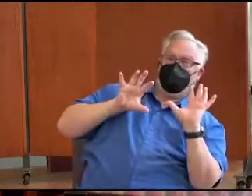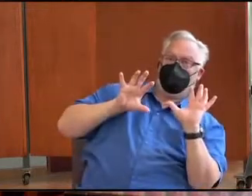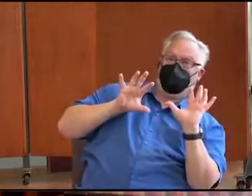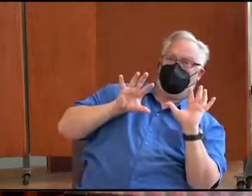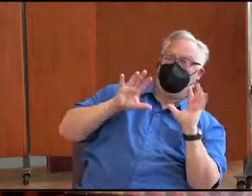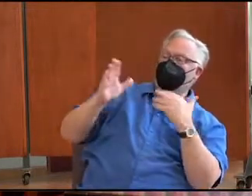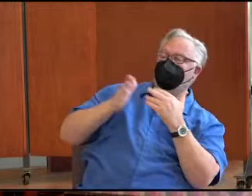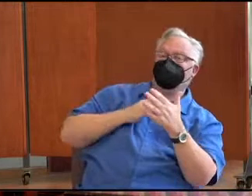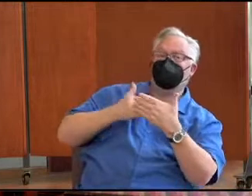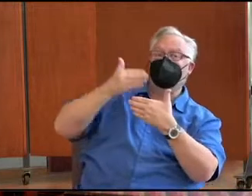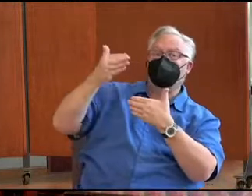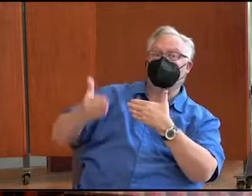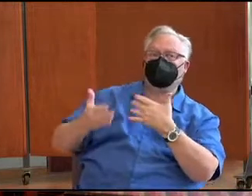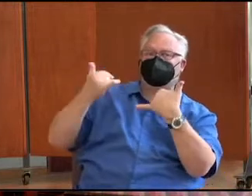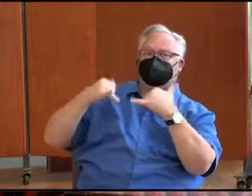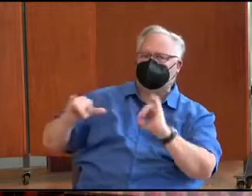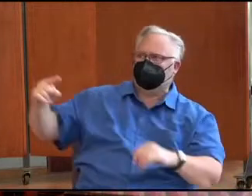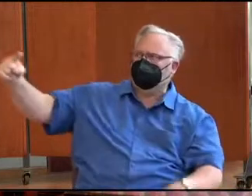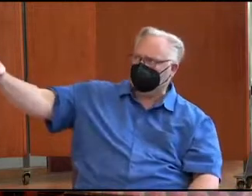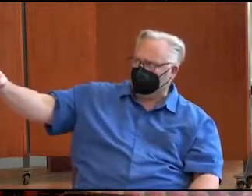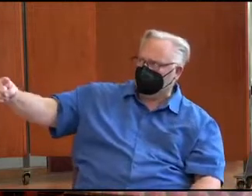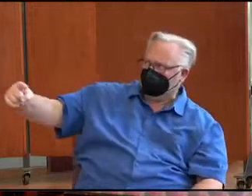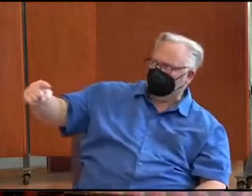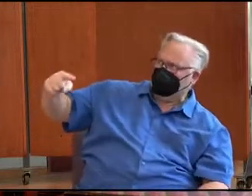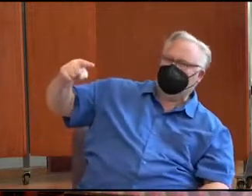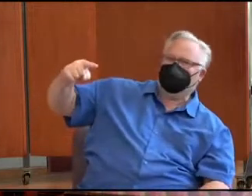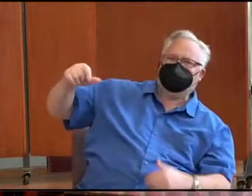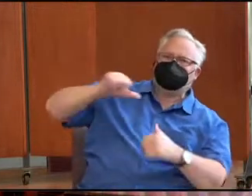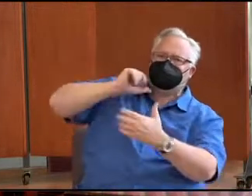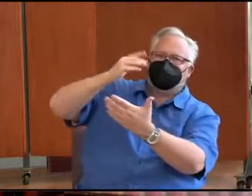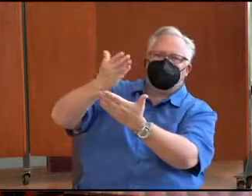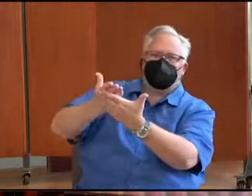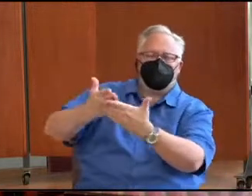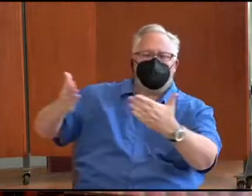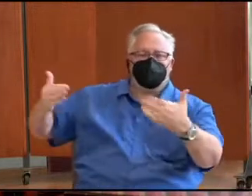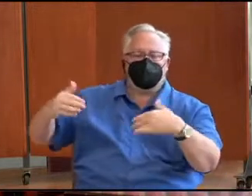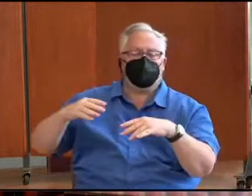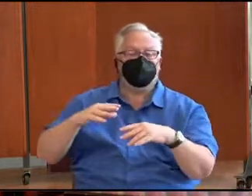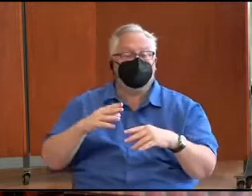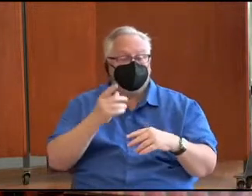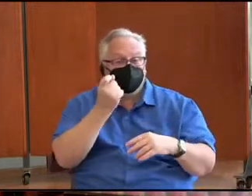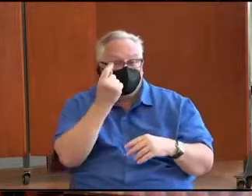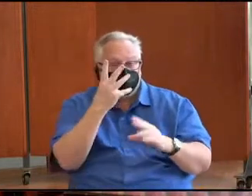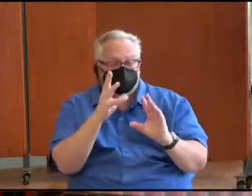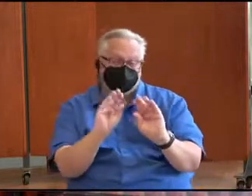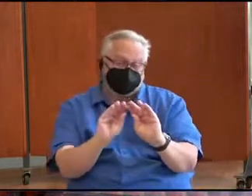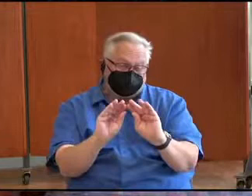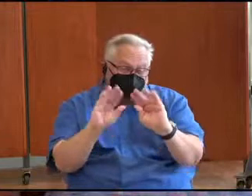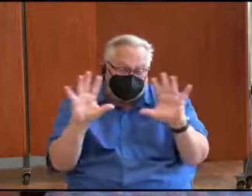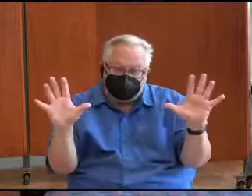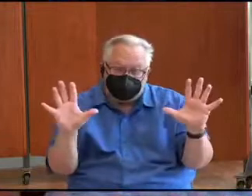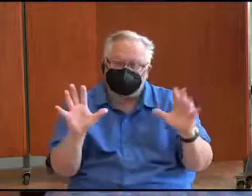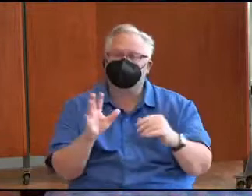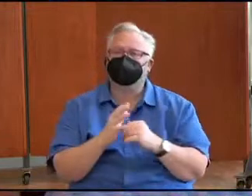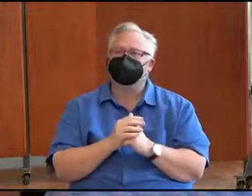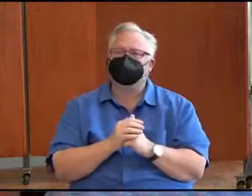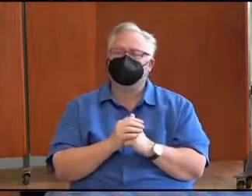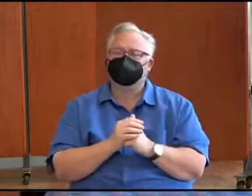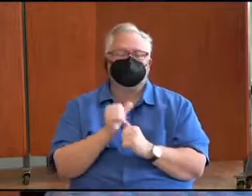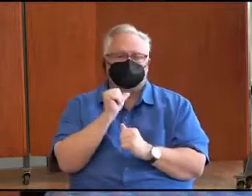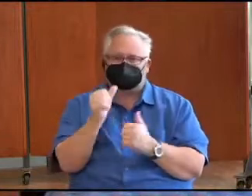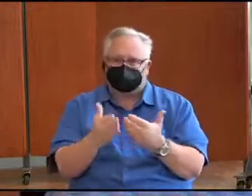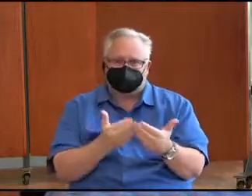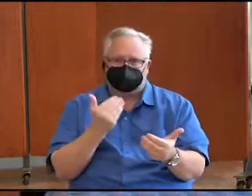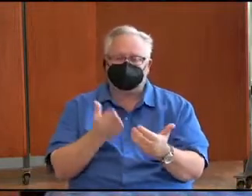in reach. And this is not easy. I want to be clear. For in times of change, there